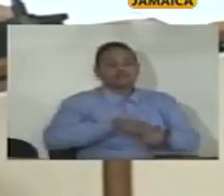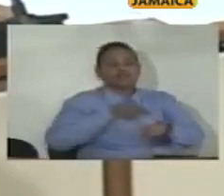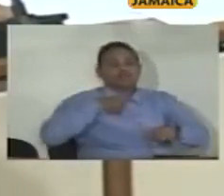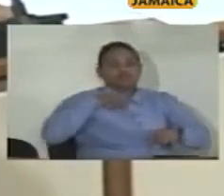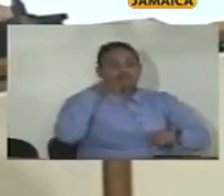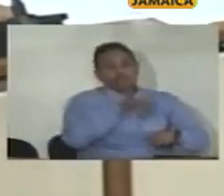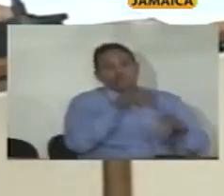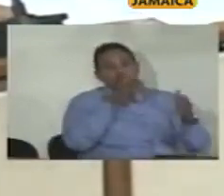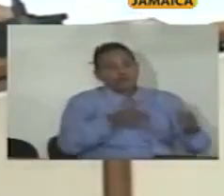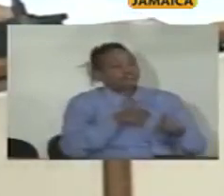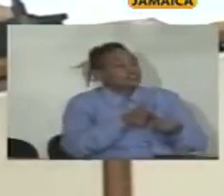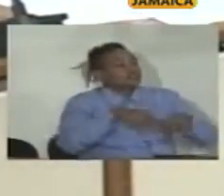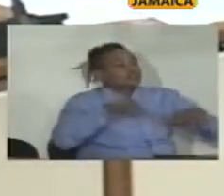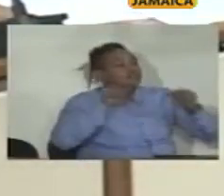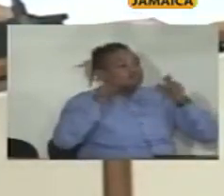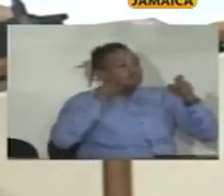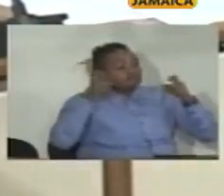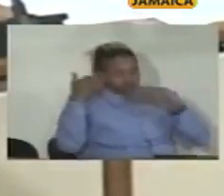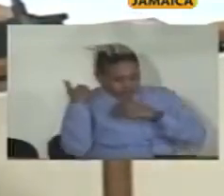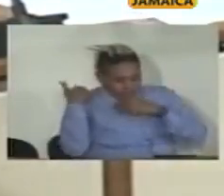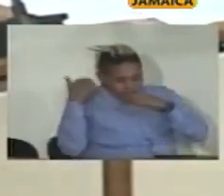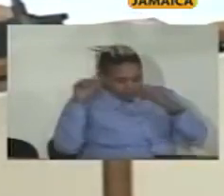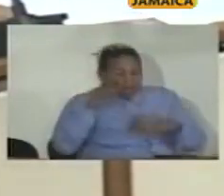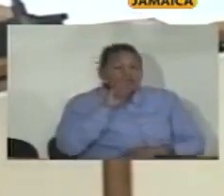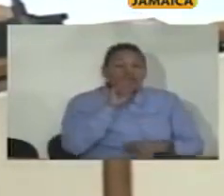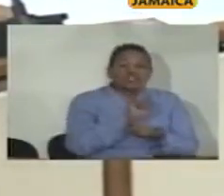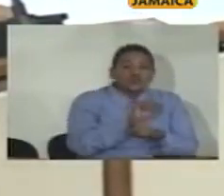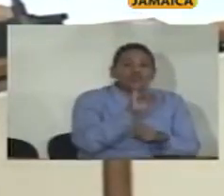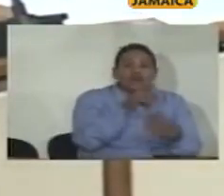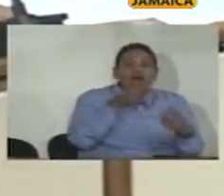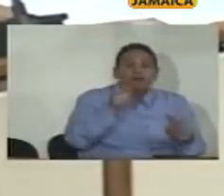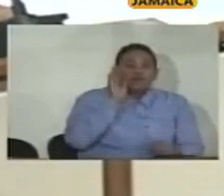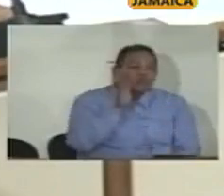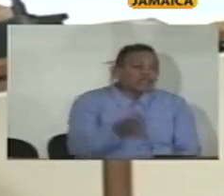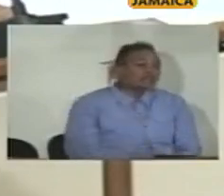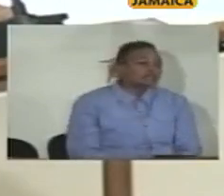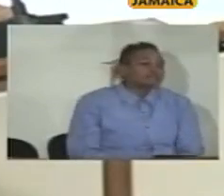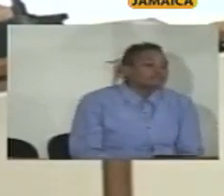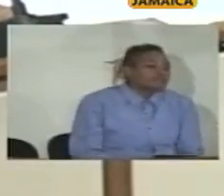with responsibility. So they can be assured of that.